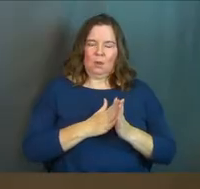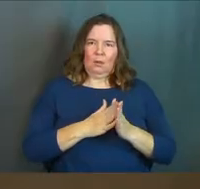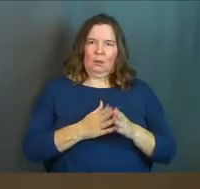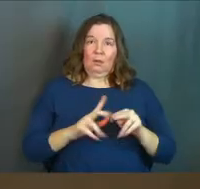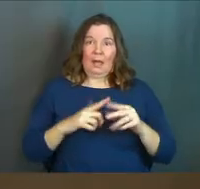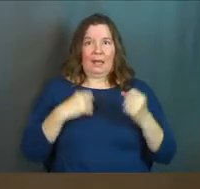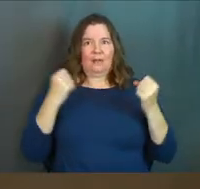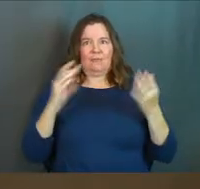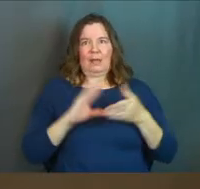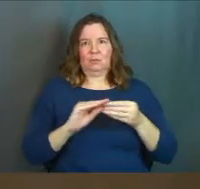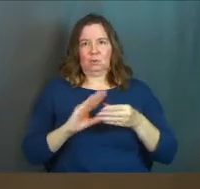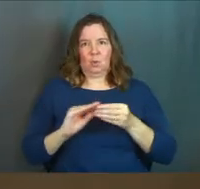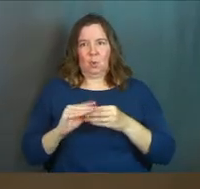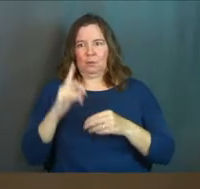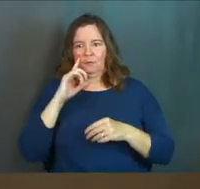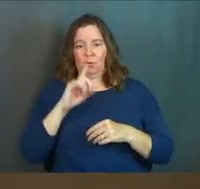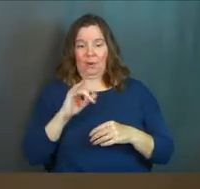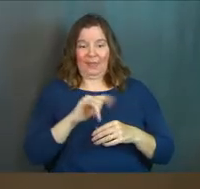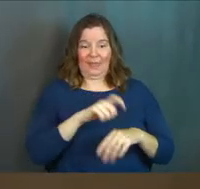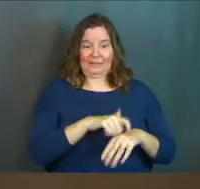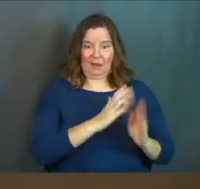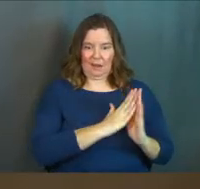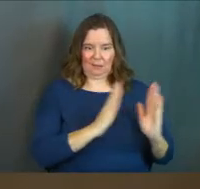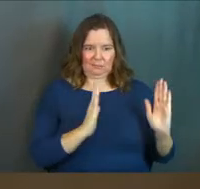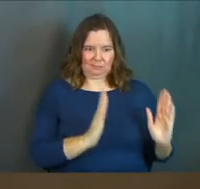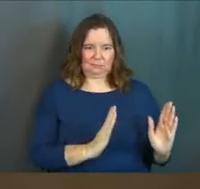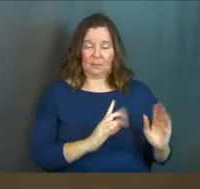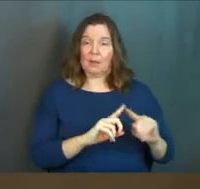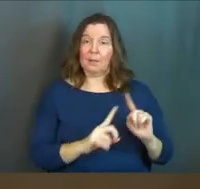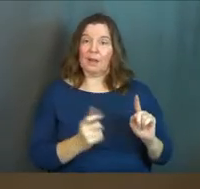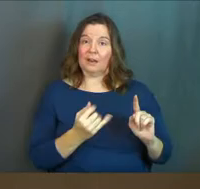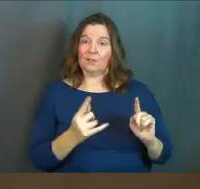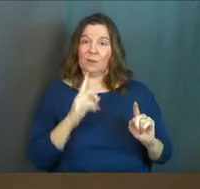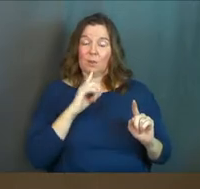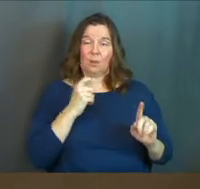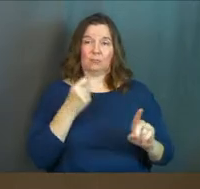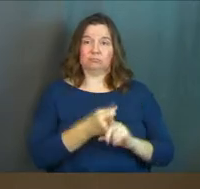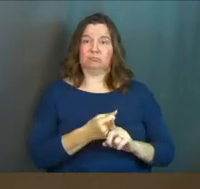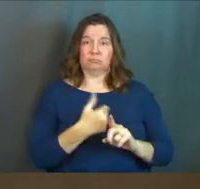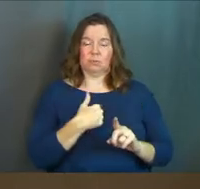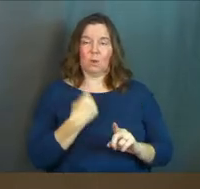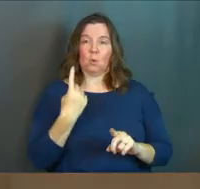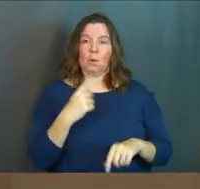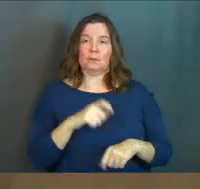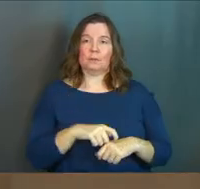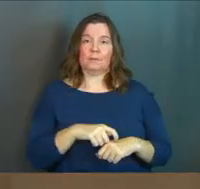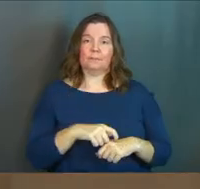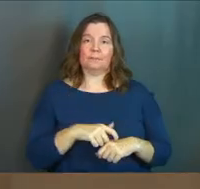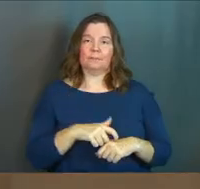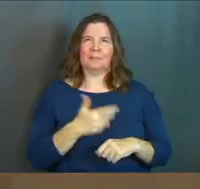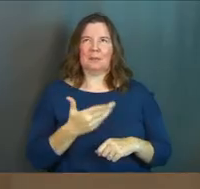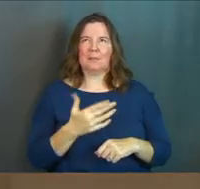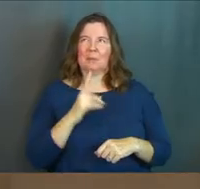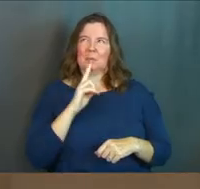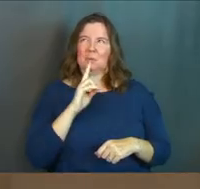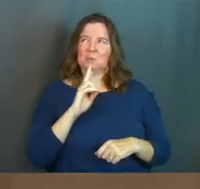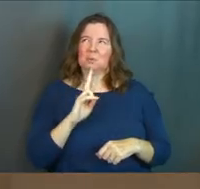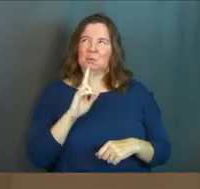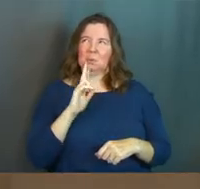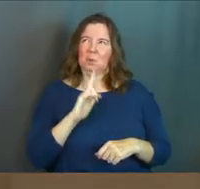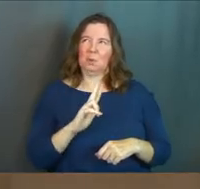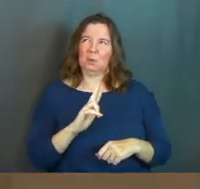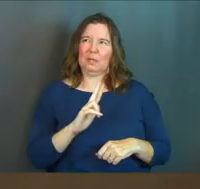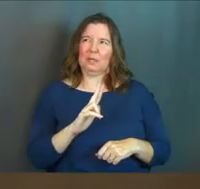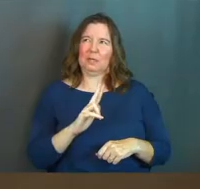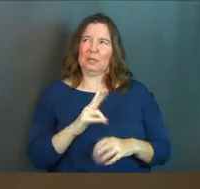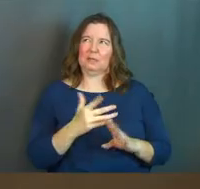So I got many stories as far as in that time frame, but a few that really stick out to me is one time, maybe 2 or 3 years